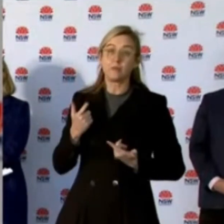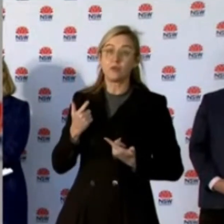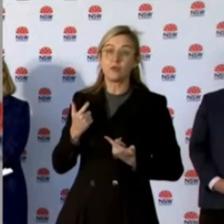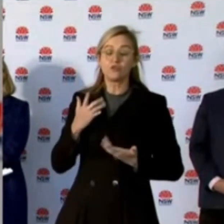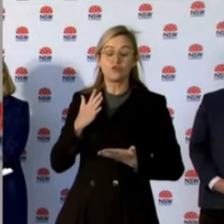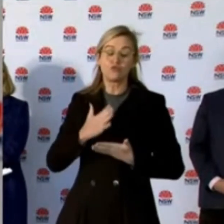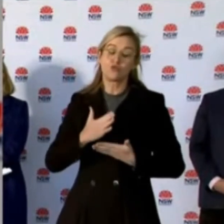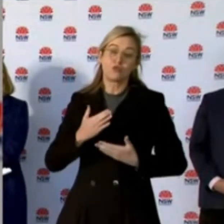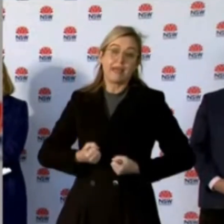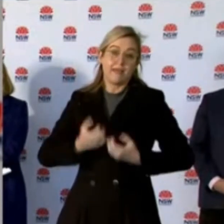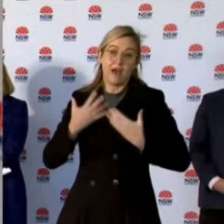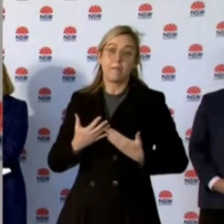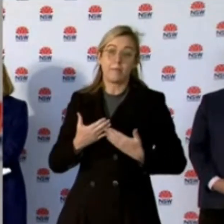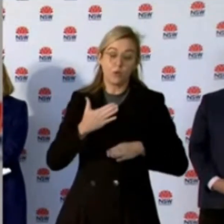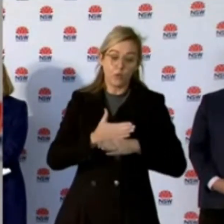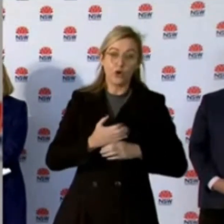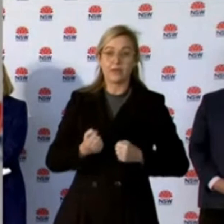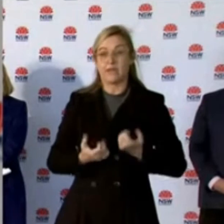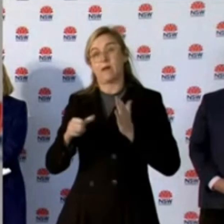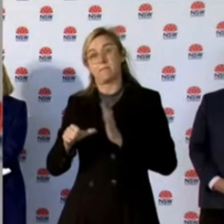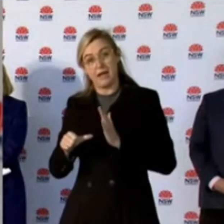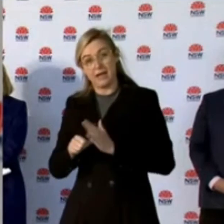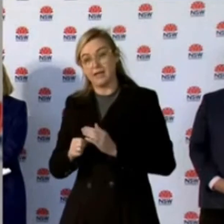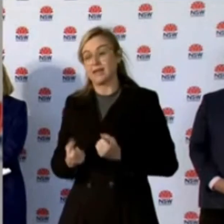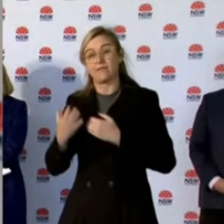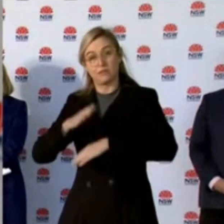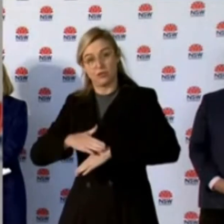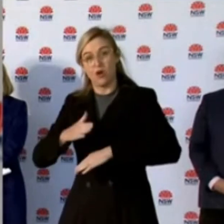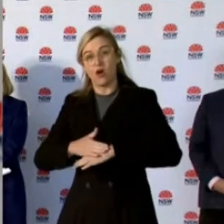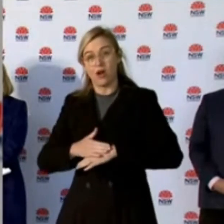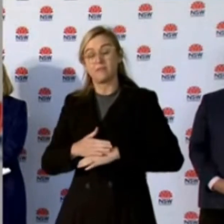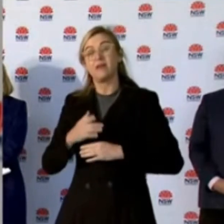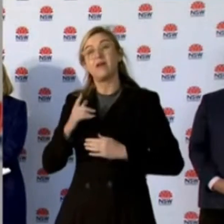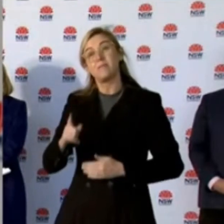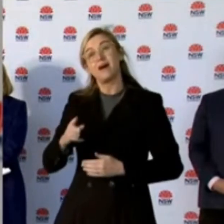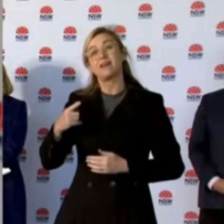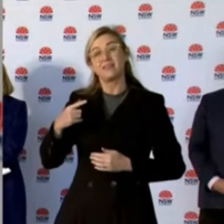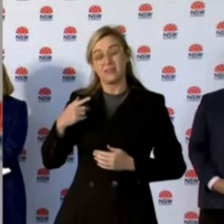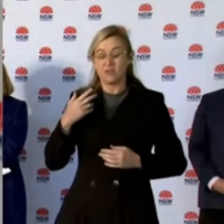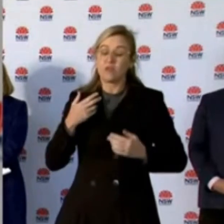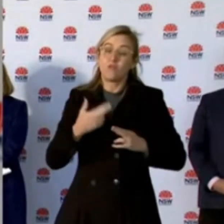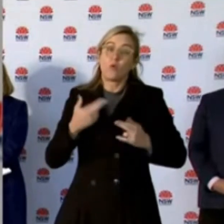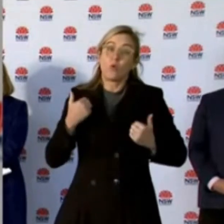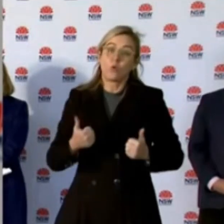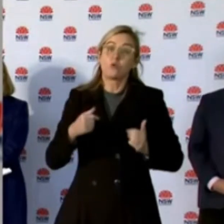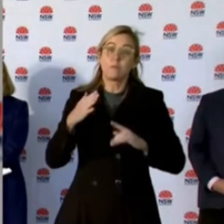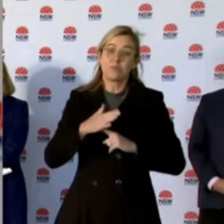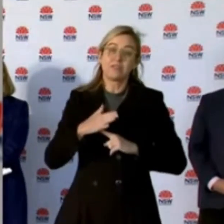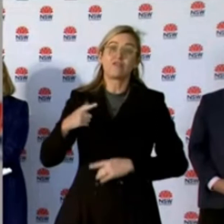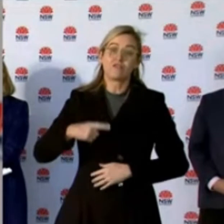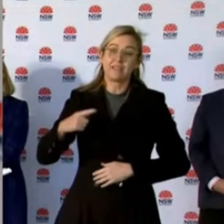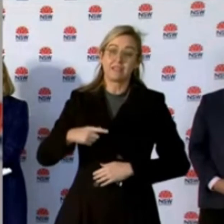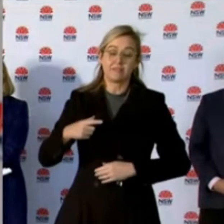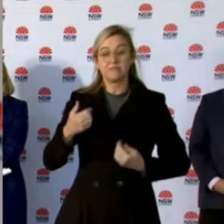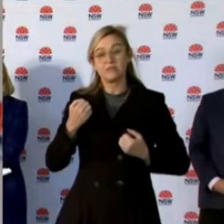across our state to keep our community safe. We have always said that this is not just a health crisis, it's an economic crisis too. And we